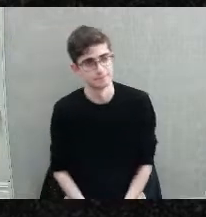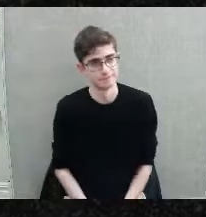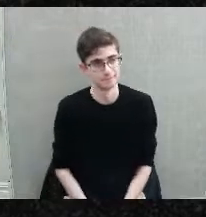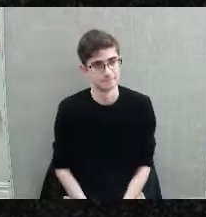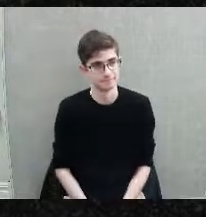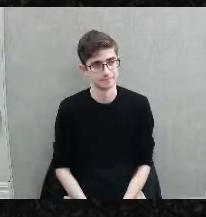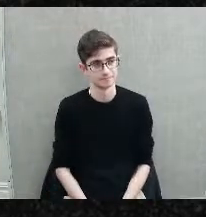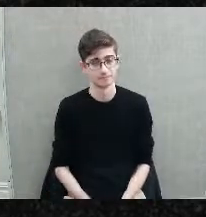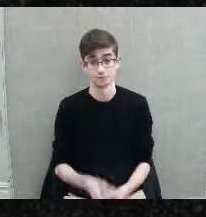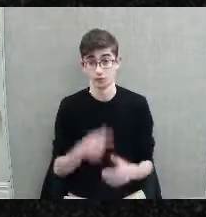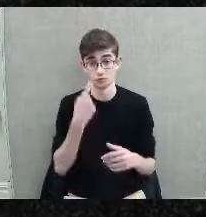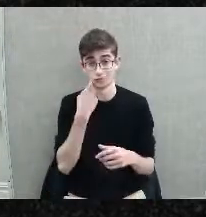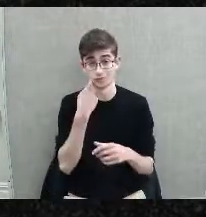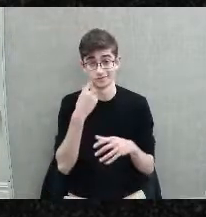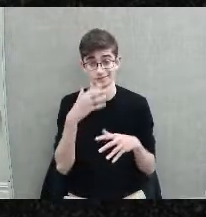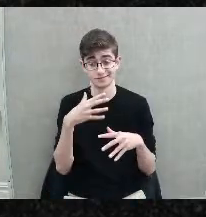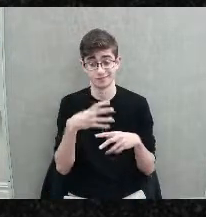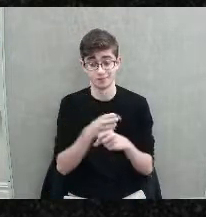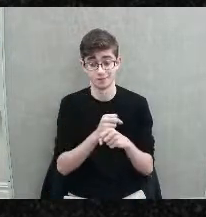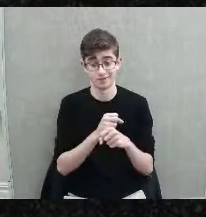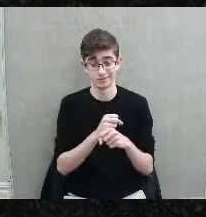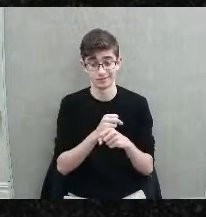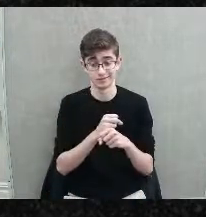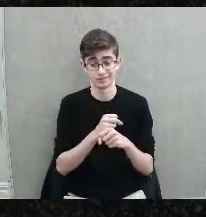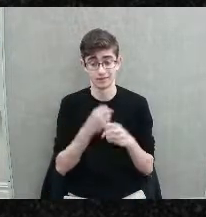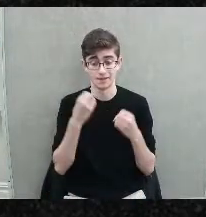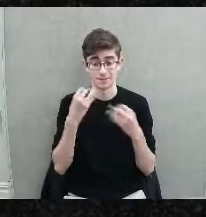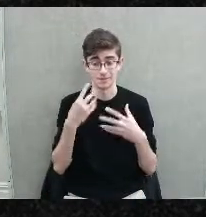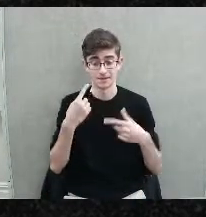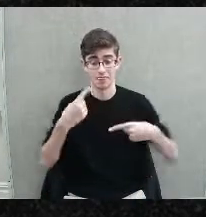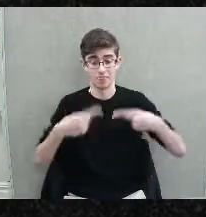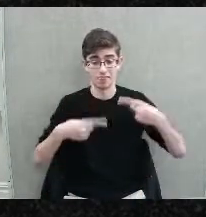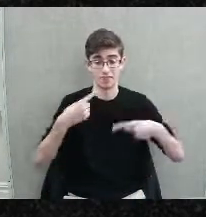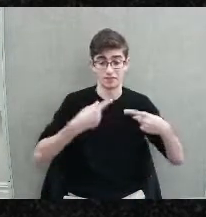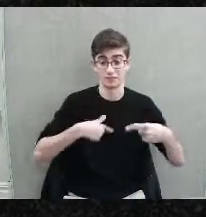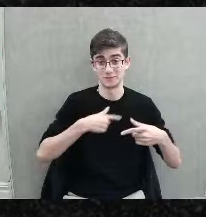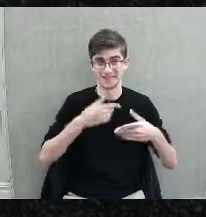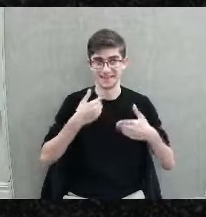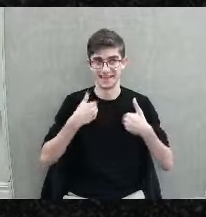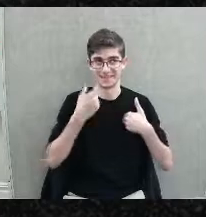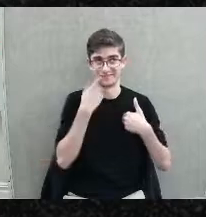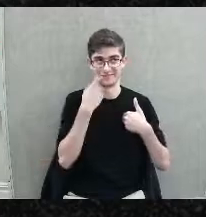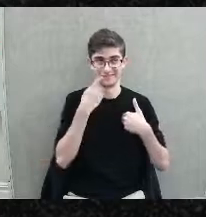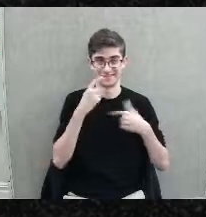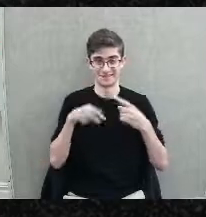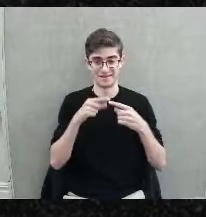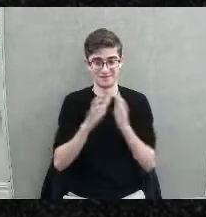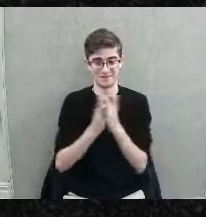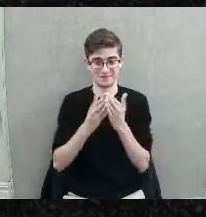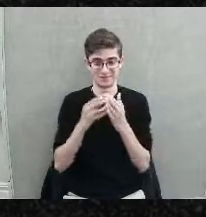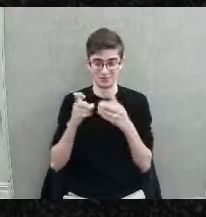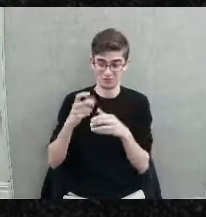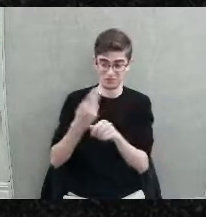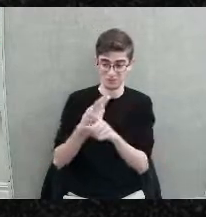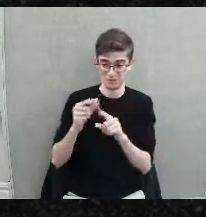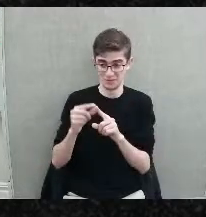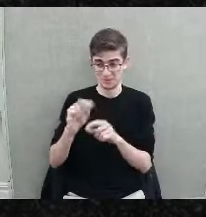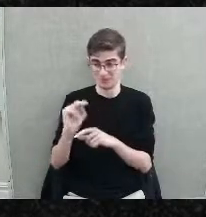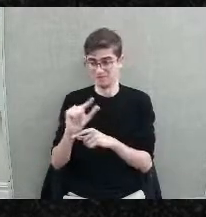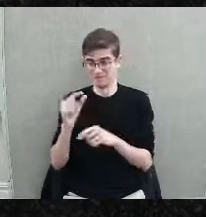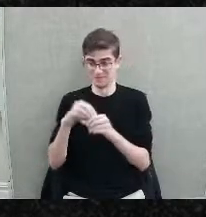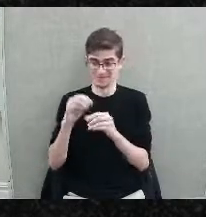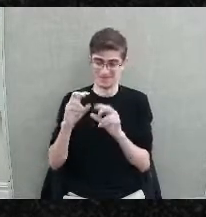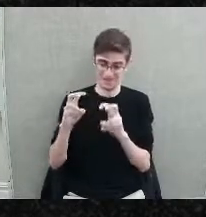for just summarizing many of the debates we had at the end, and so that's perfect. So here, like, Janet